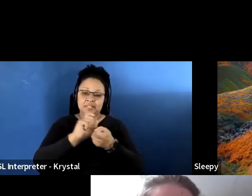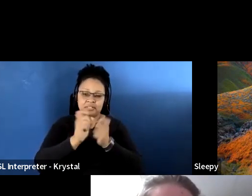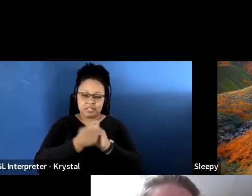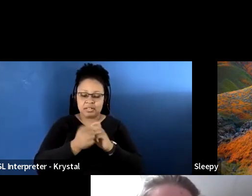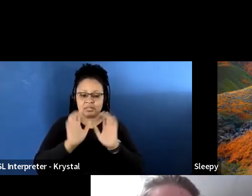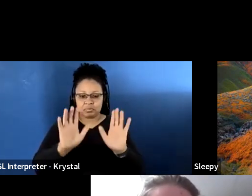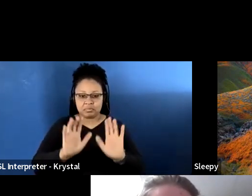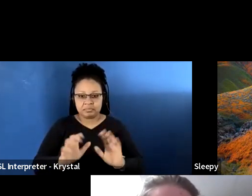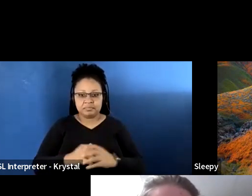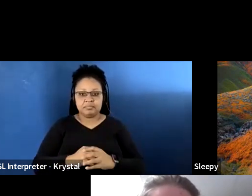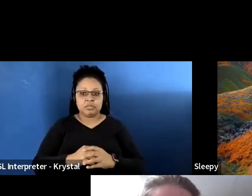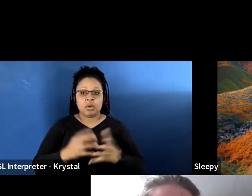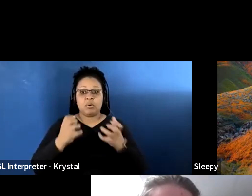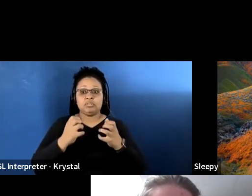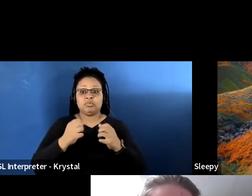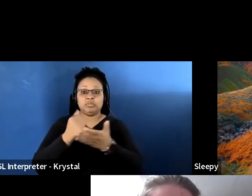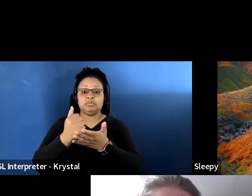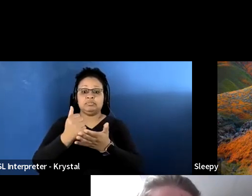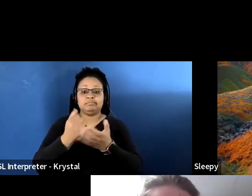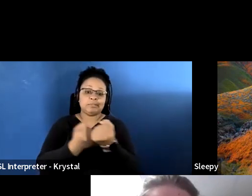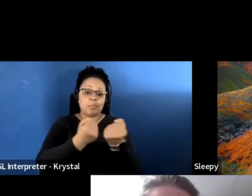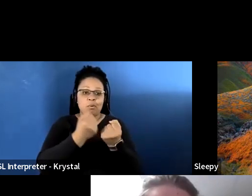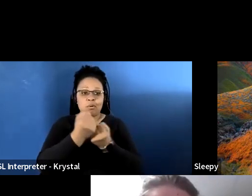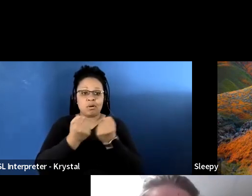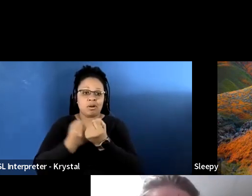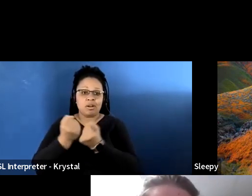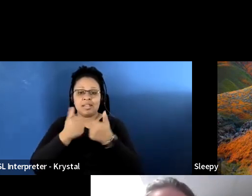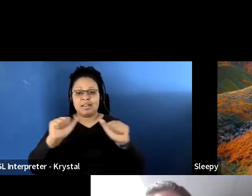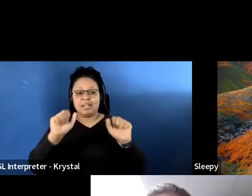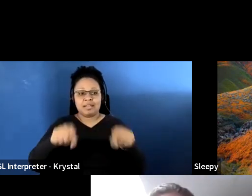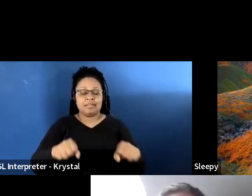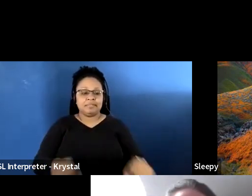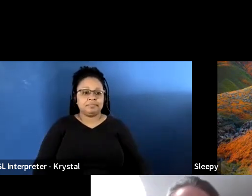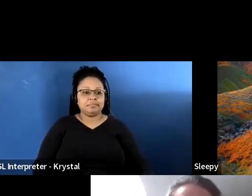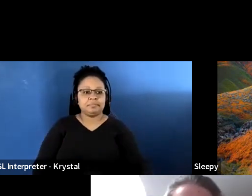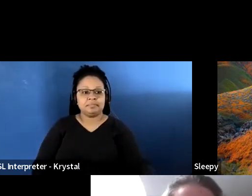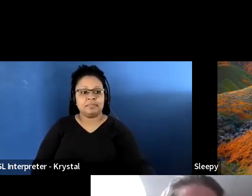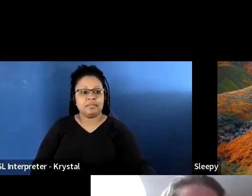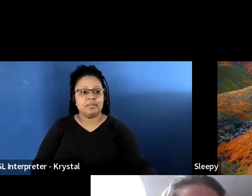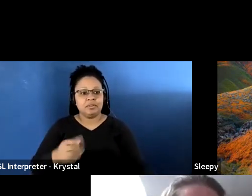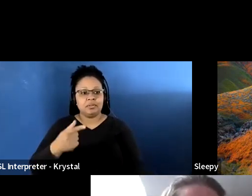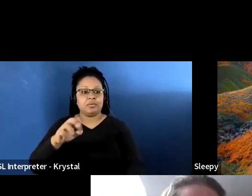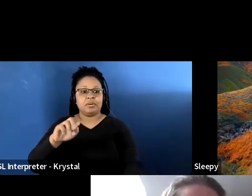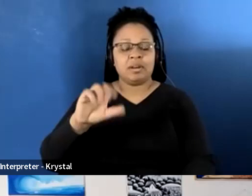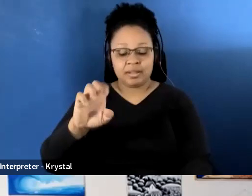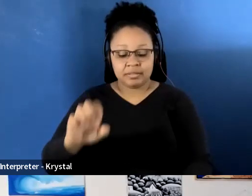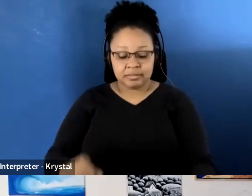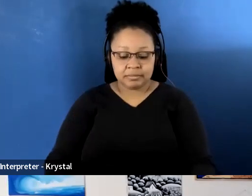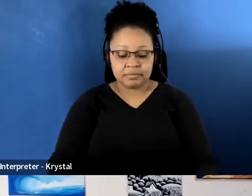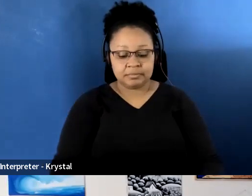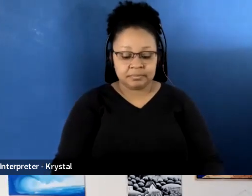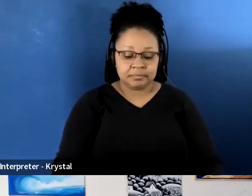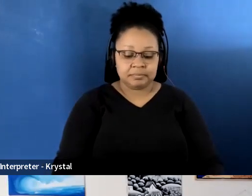I'm happy to support anybody I can with that curve. So, yeah. So we got Grace.